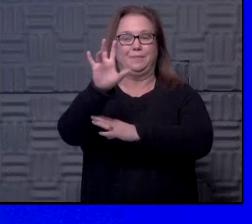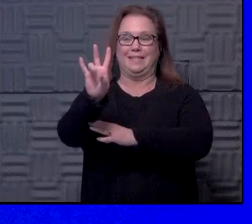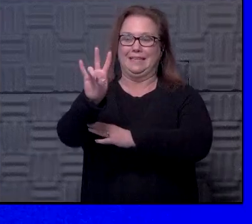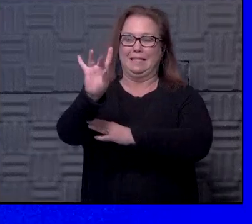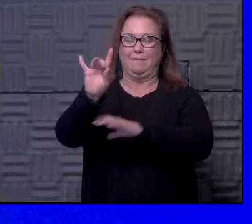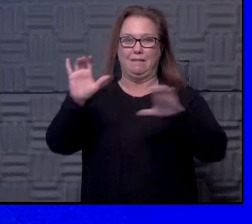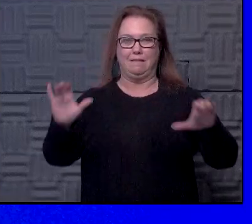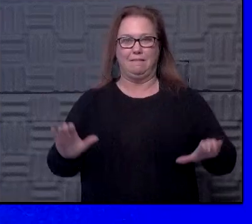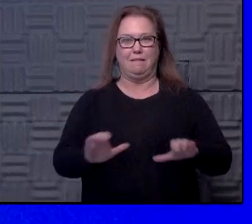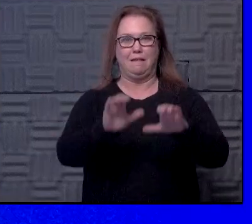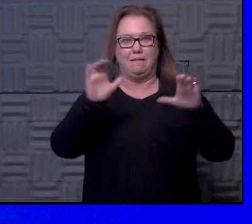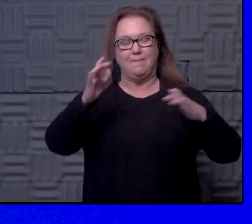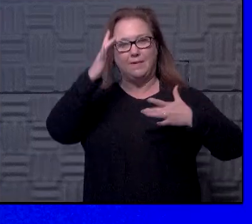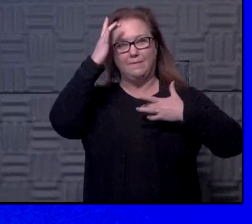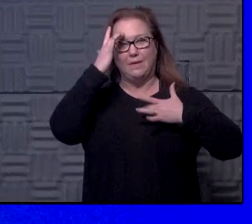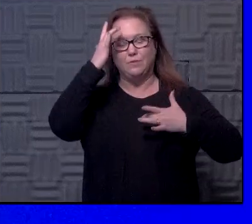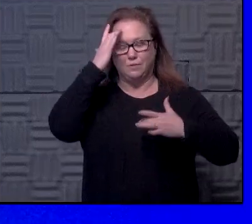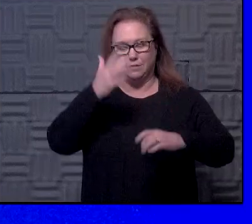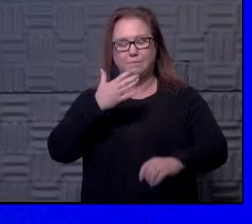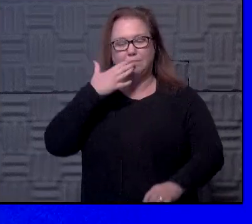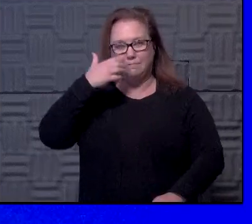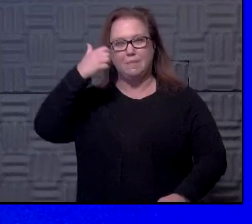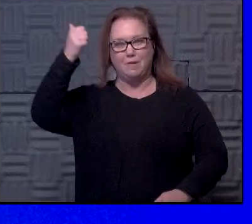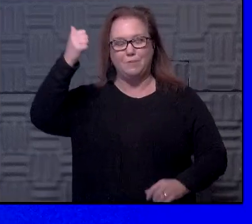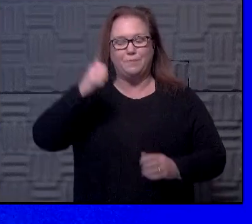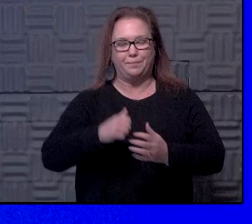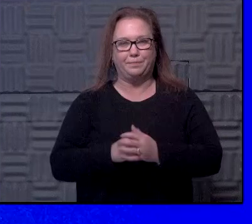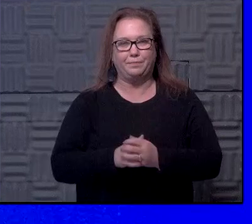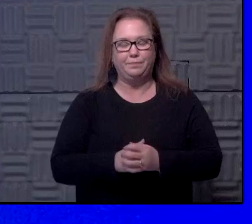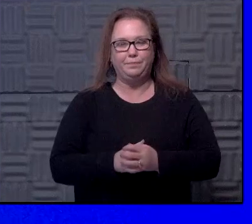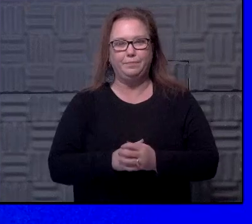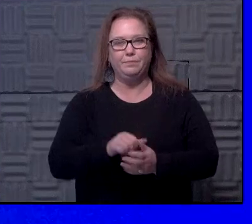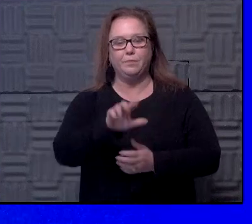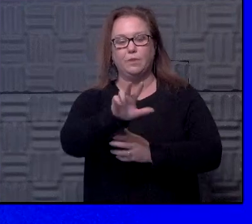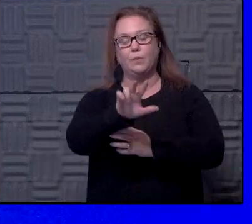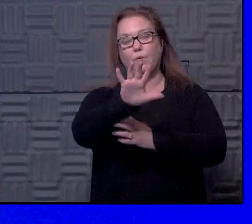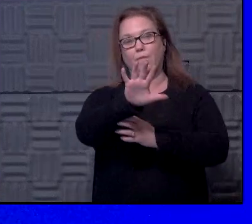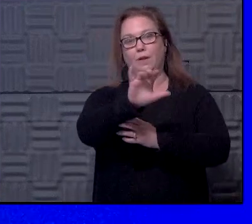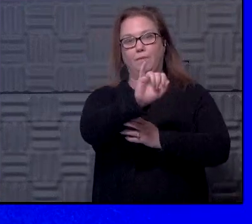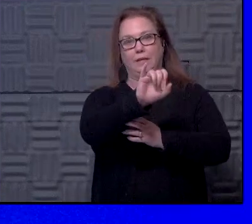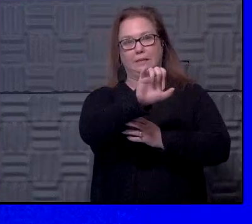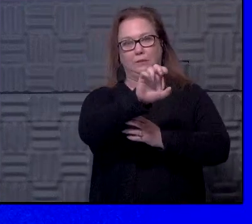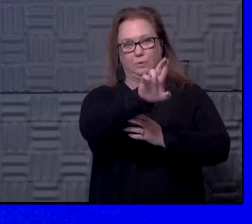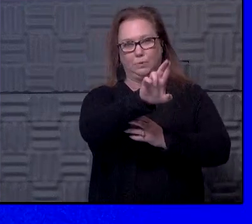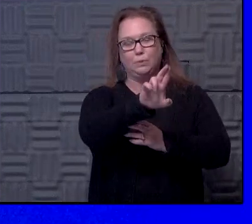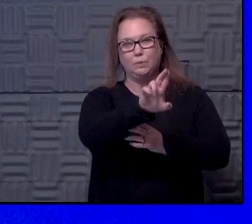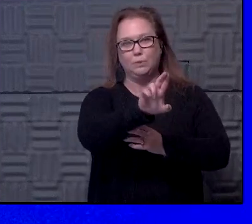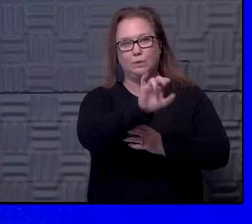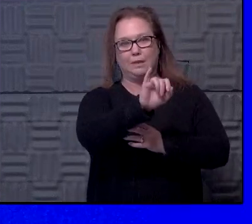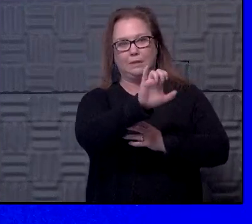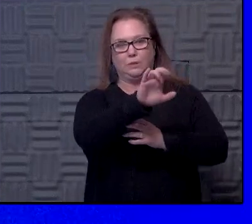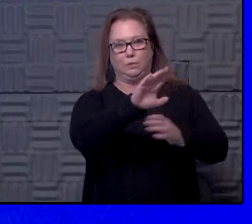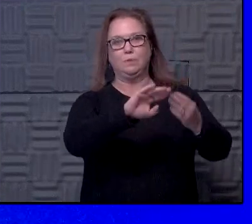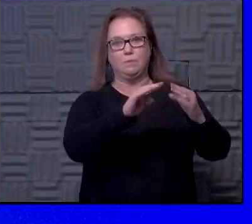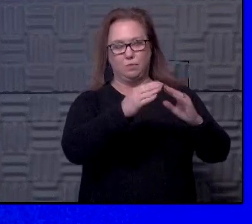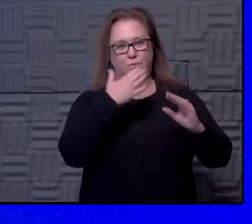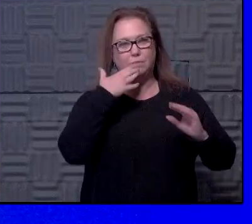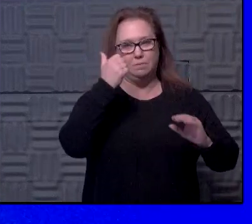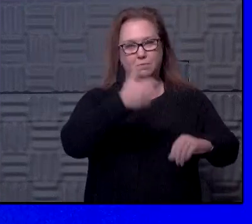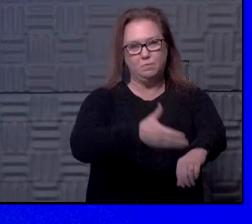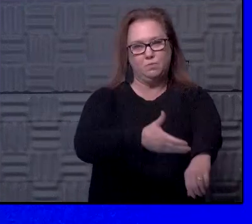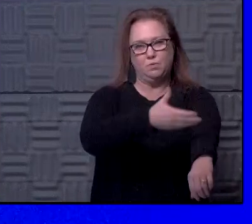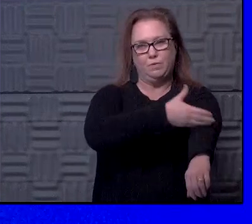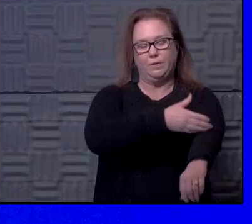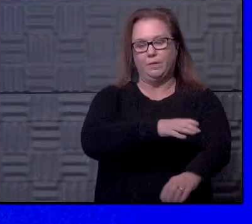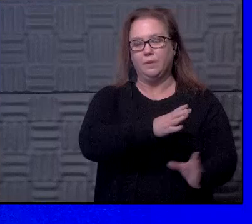active infections in the hospital, which is a lot better. That's better. 35 of those in the ICU, so that proportion of ICU patients is better as well.